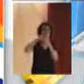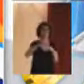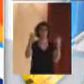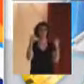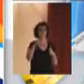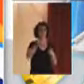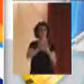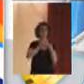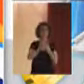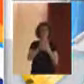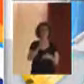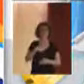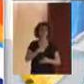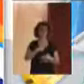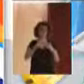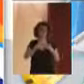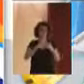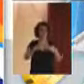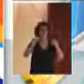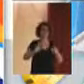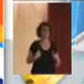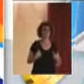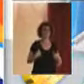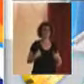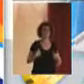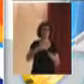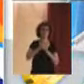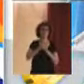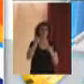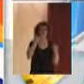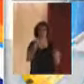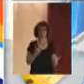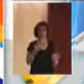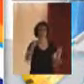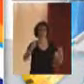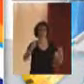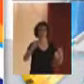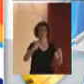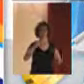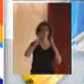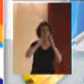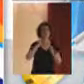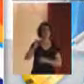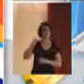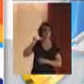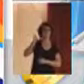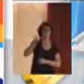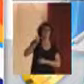in that category. Here we have bodily functions and the level of energy, and you can see how throughout